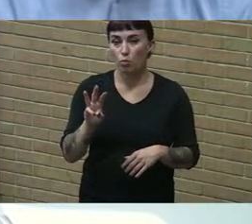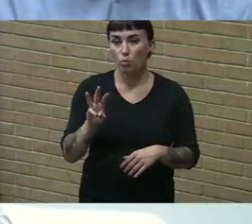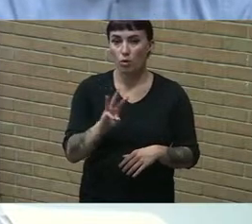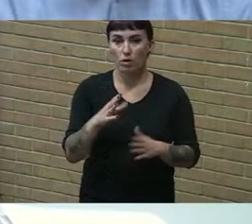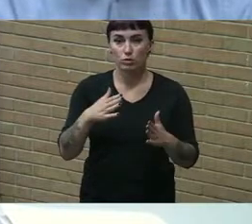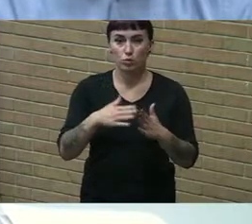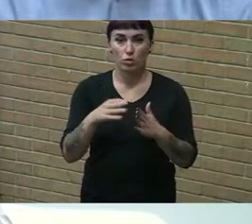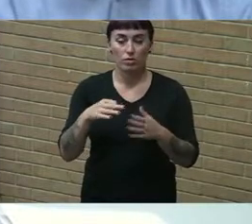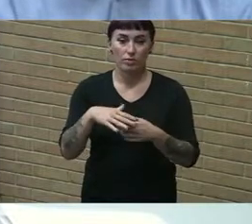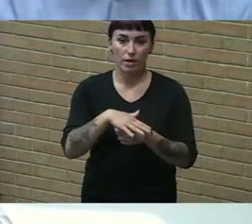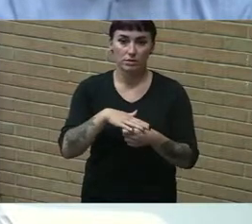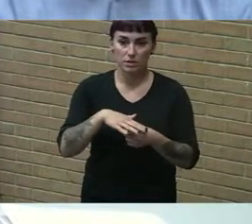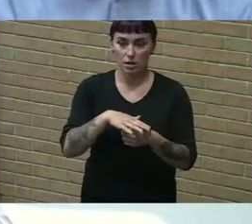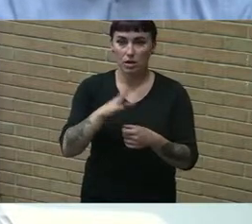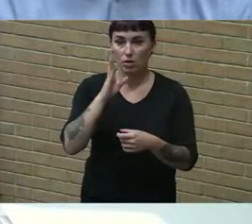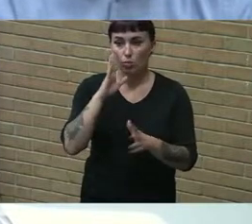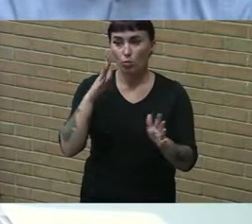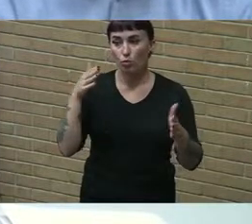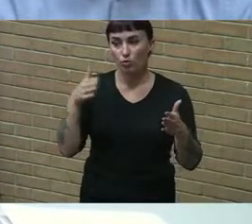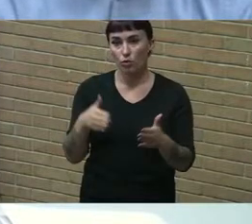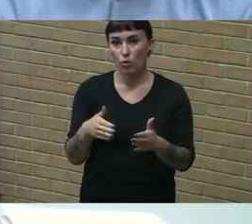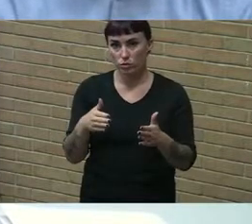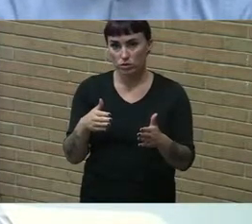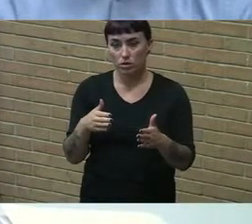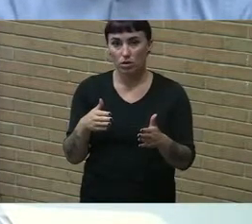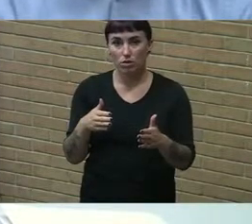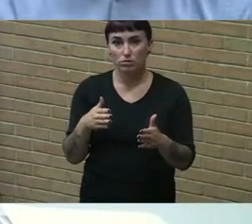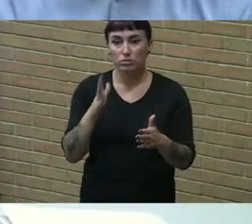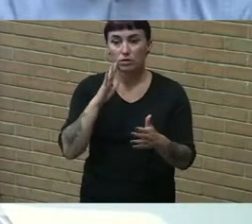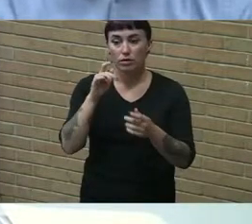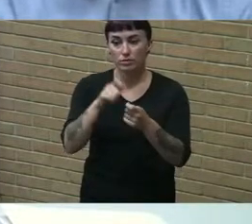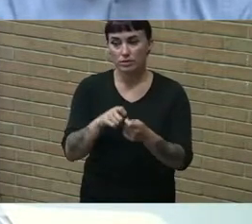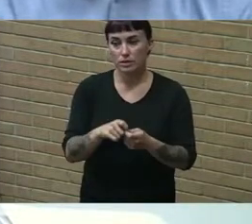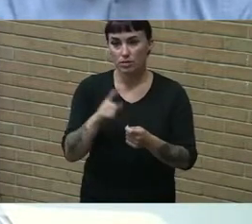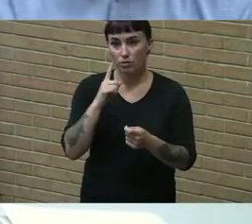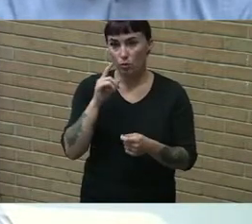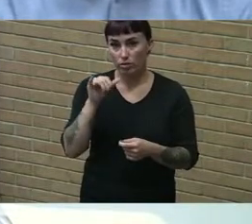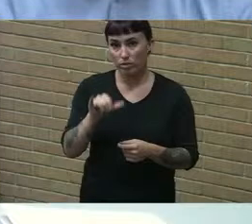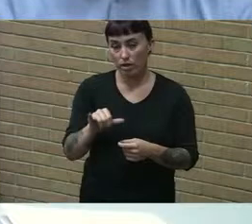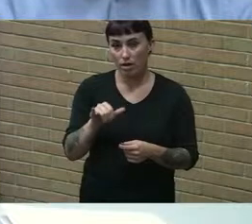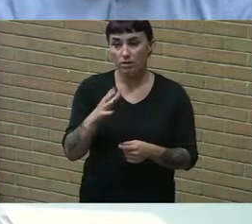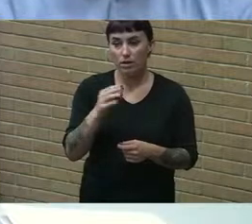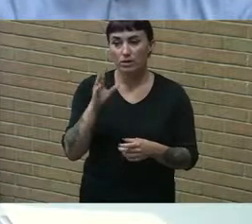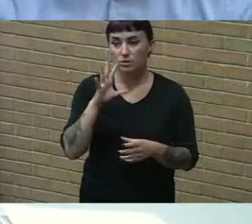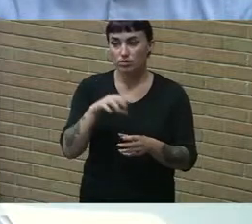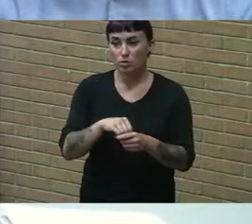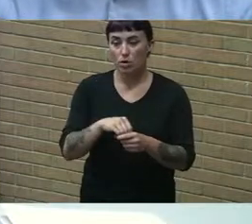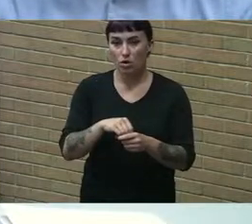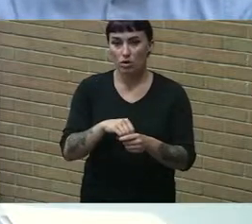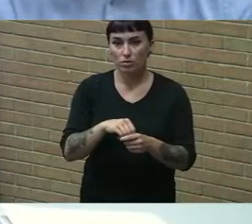the site. And we'll be focusing on the details of that as